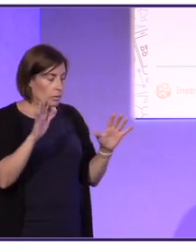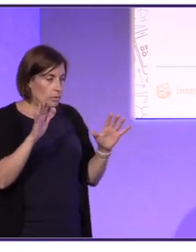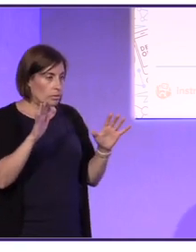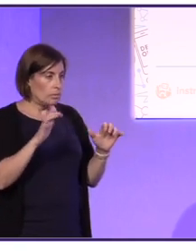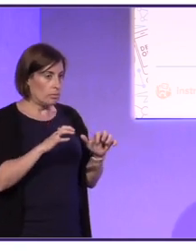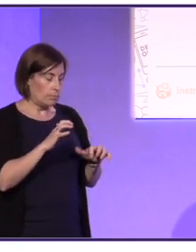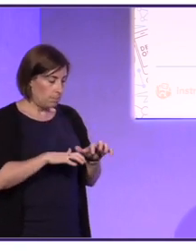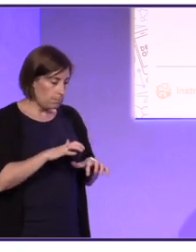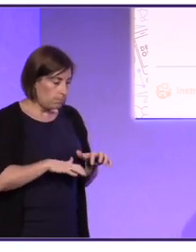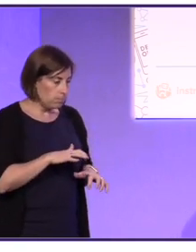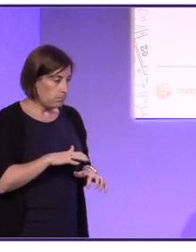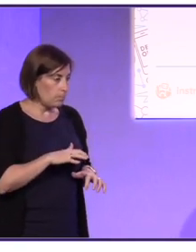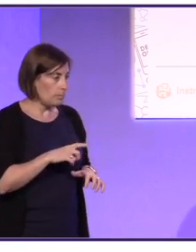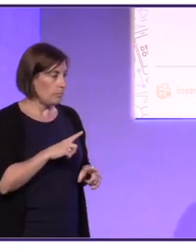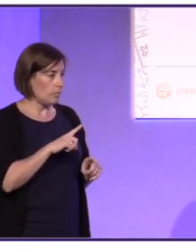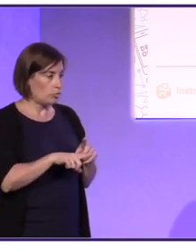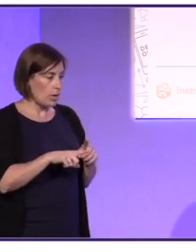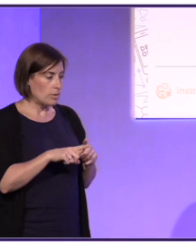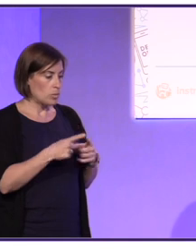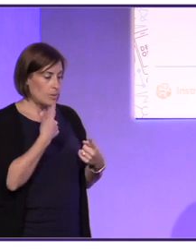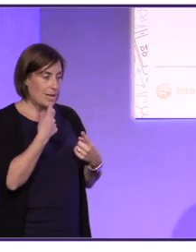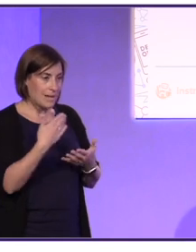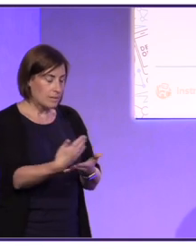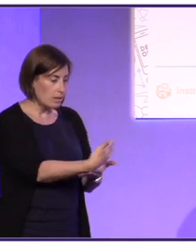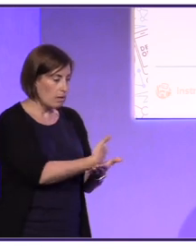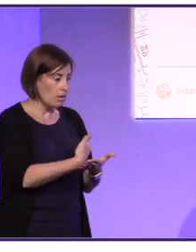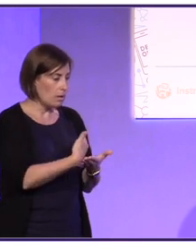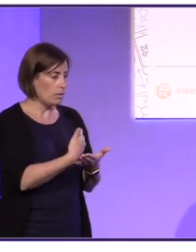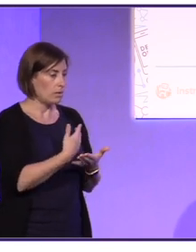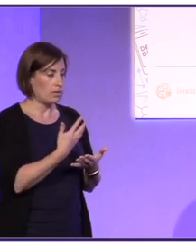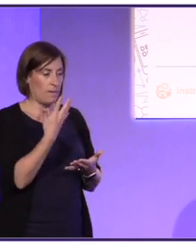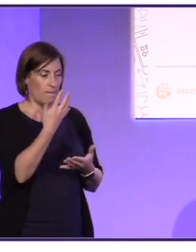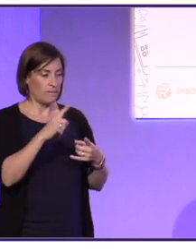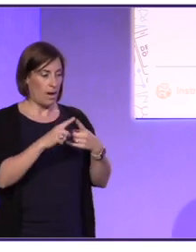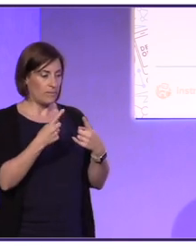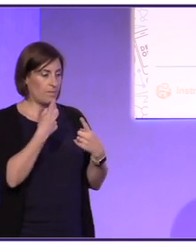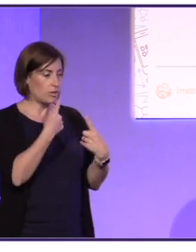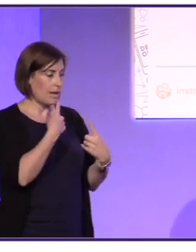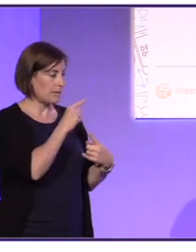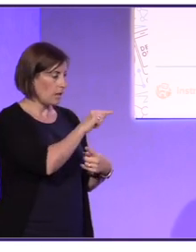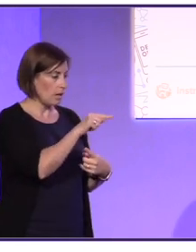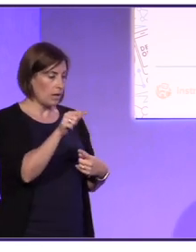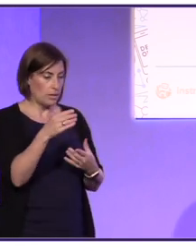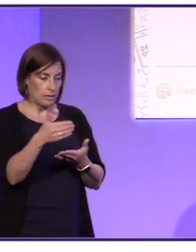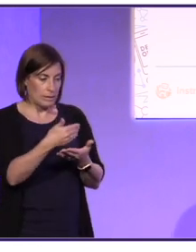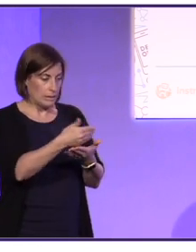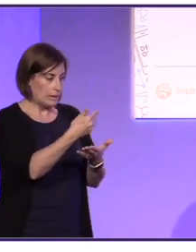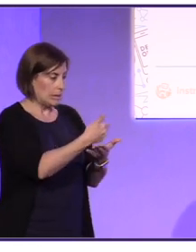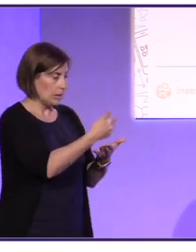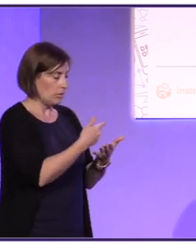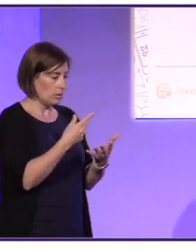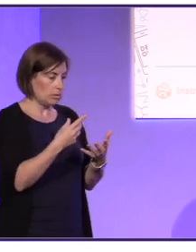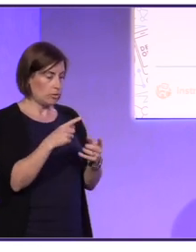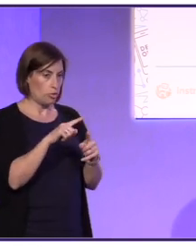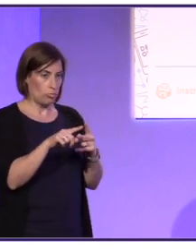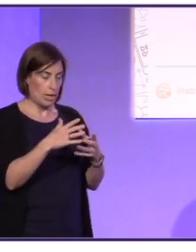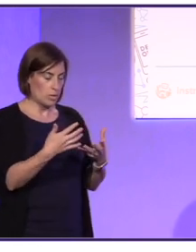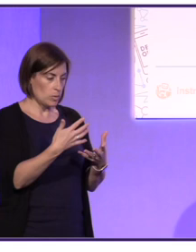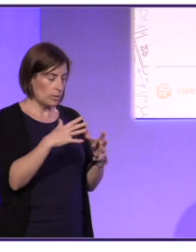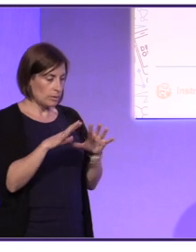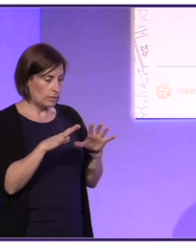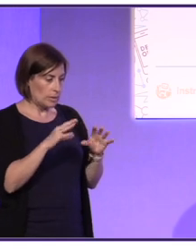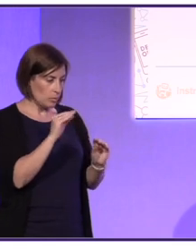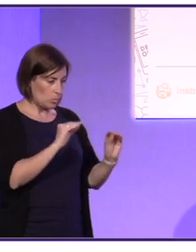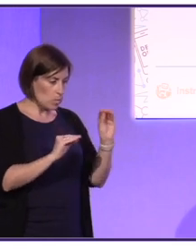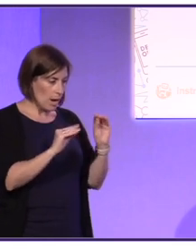to aggregate data from sort of five different data sources to try to work out